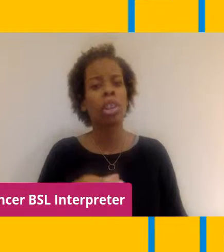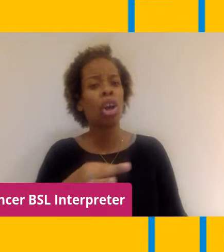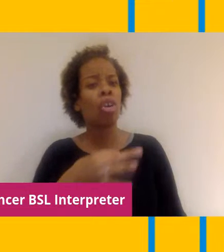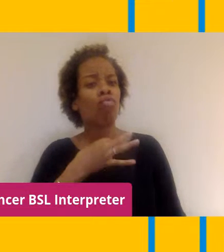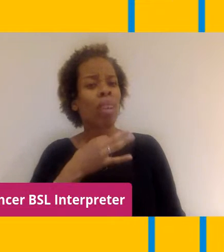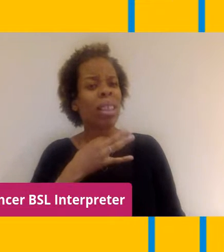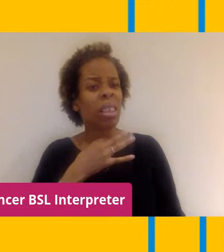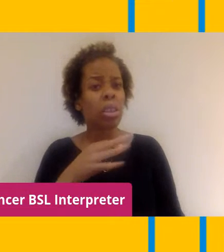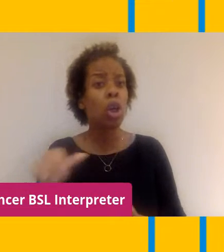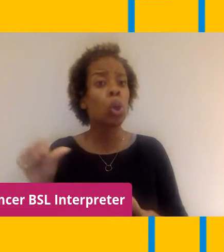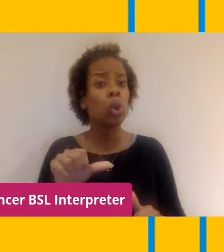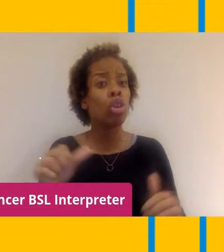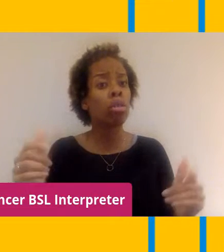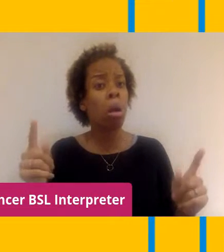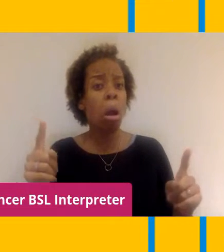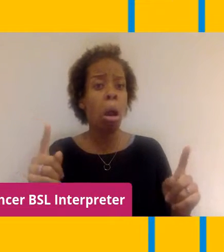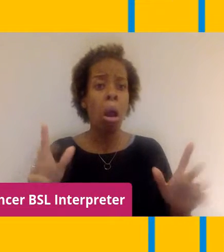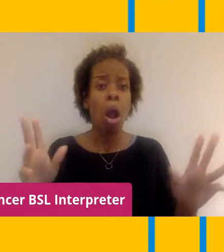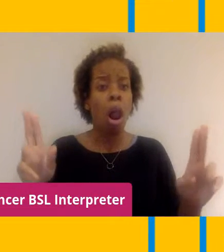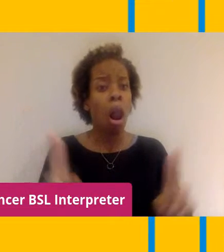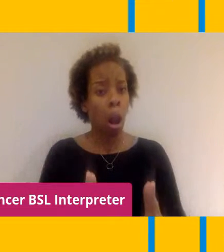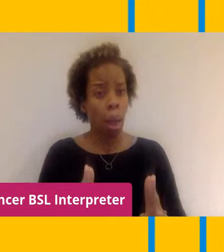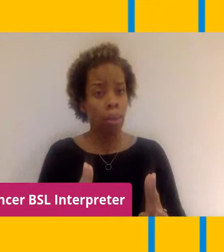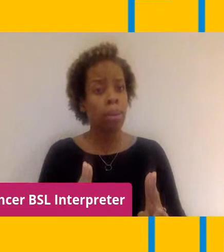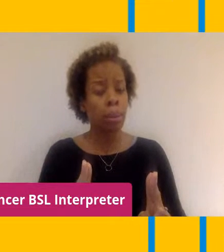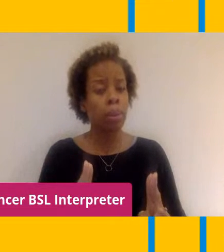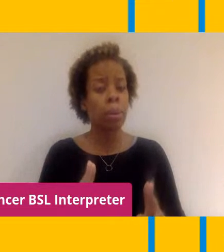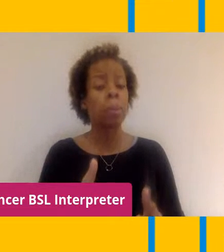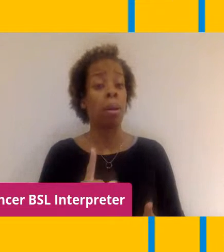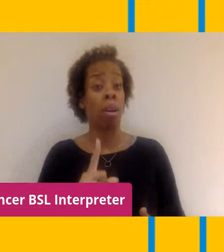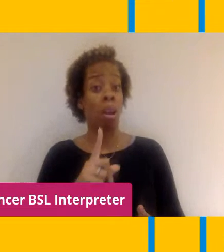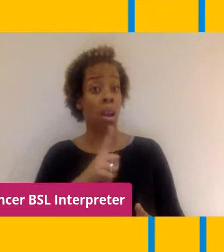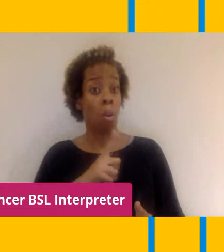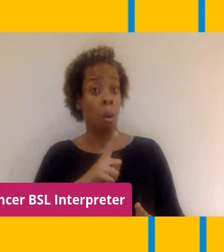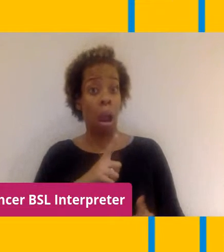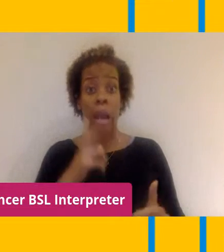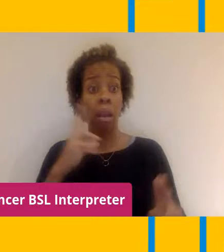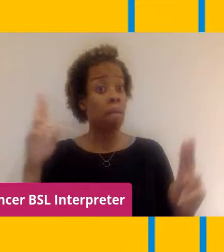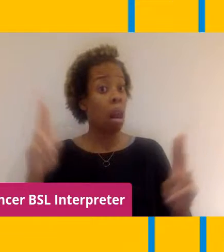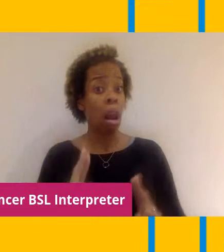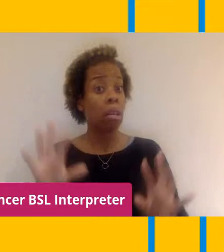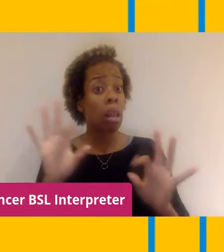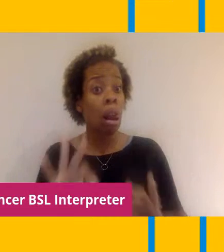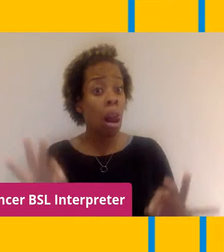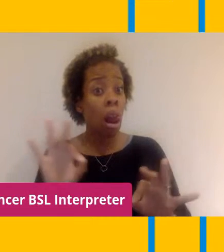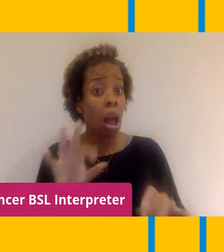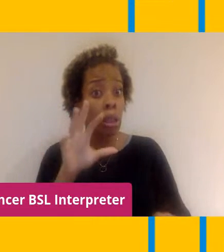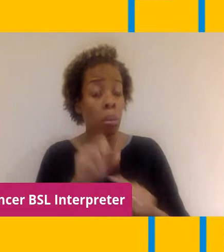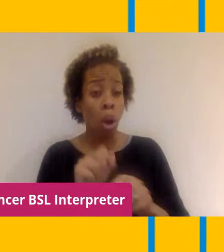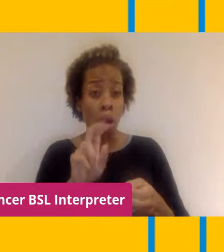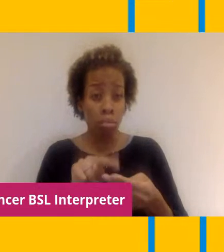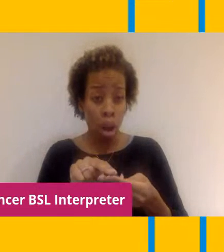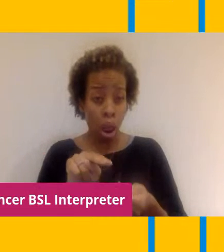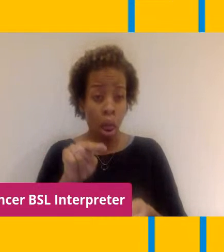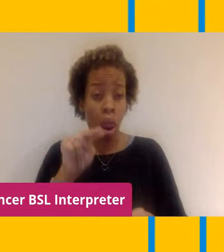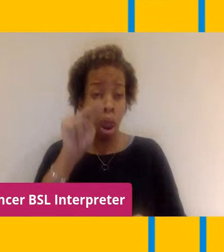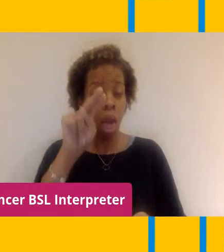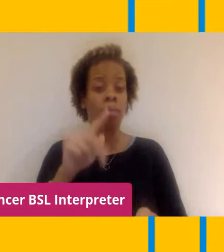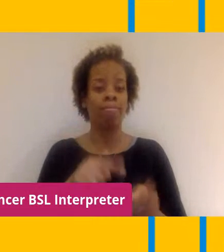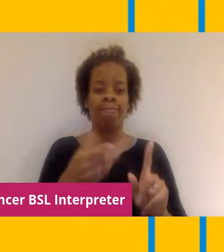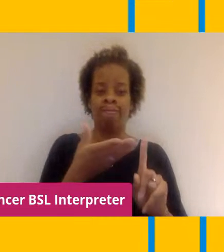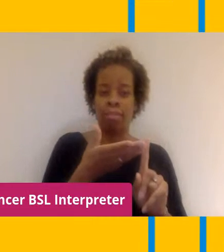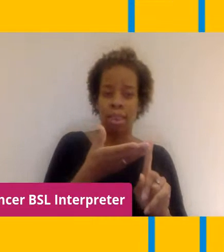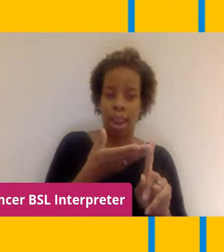remain low at all times. And if that's not the case, then we need to be highlighting that and escalating